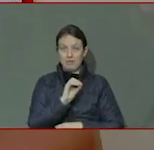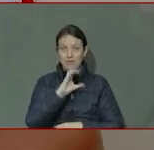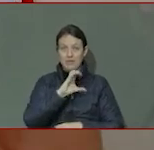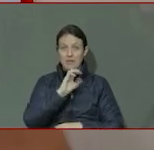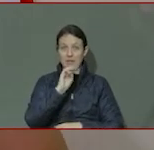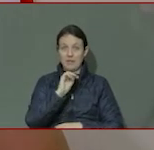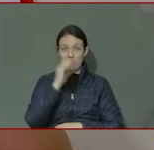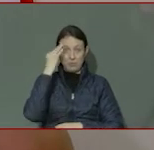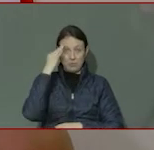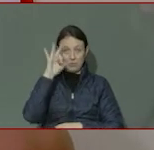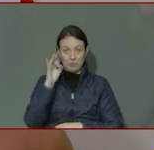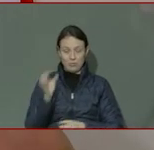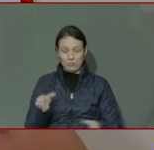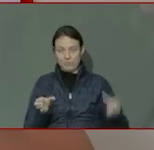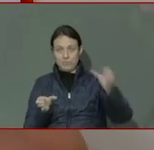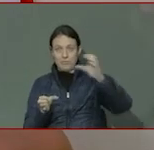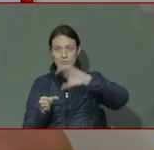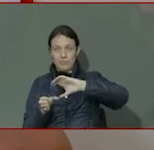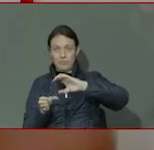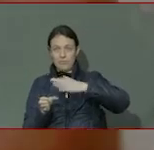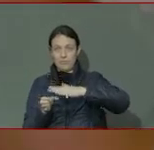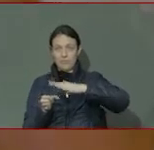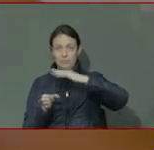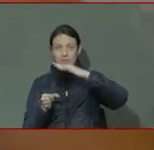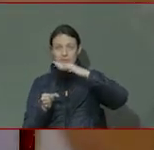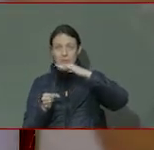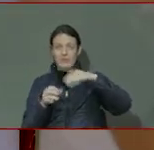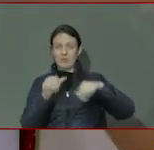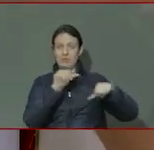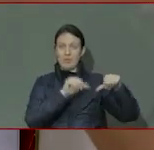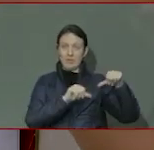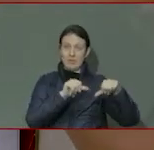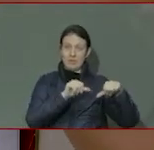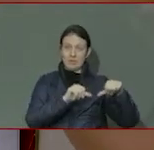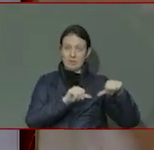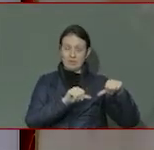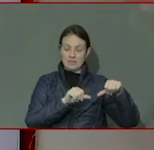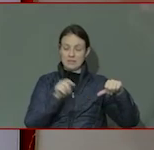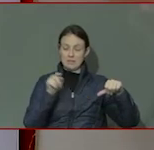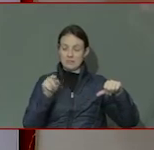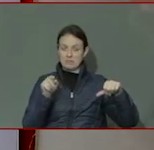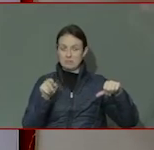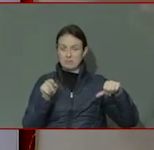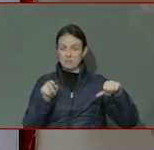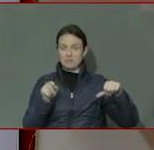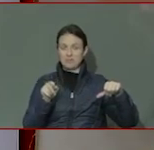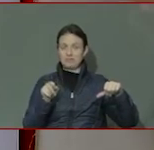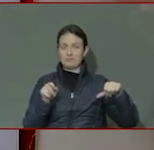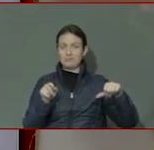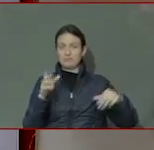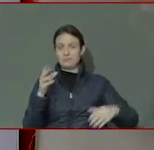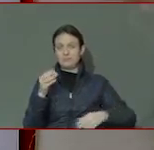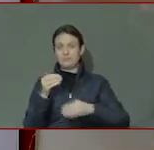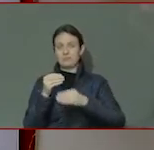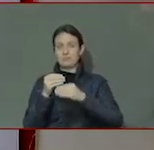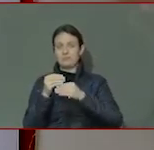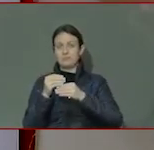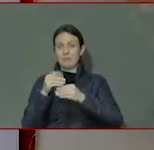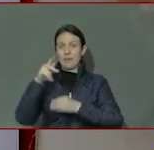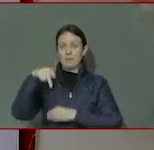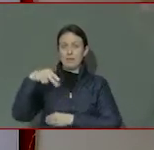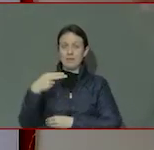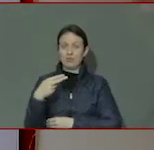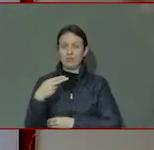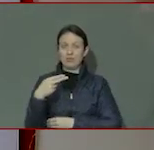sodium hydroxide. So this is our acid. They add the sodium hydroxide, and now this final